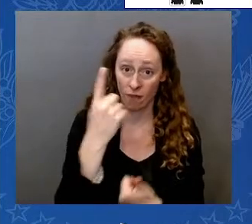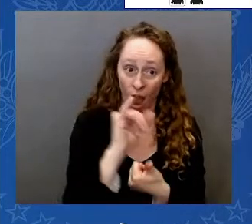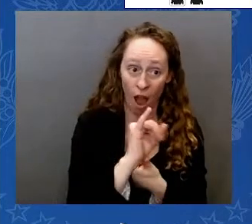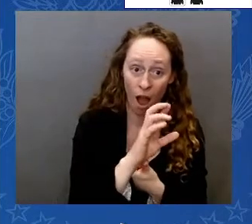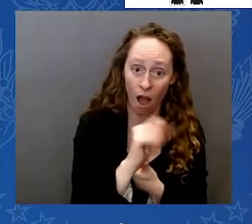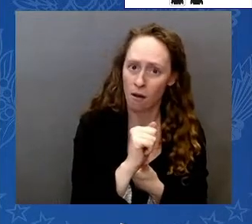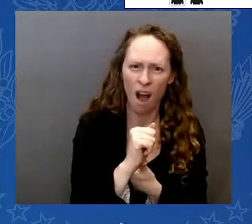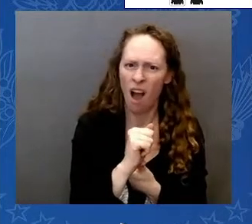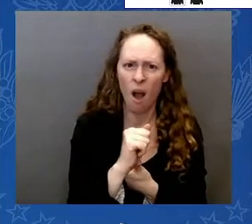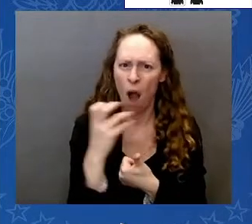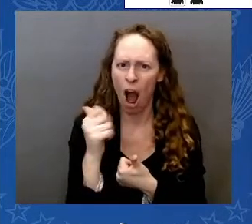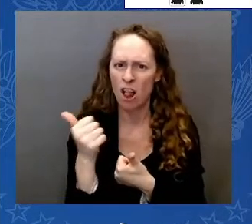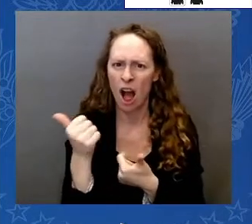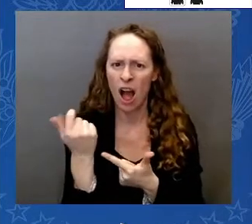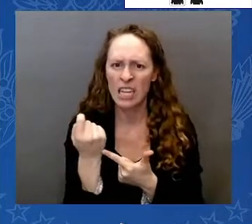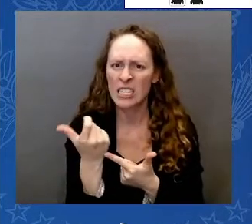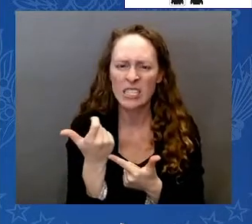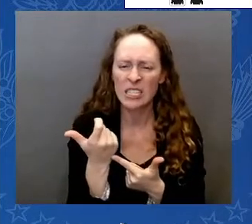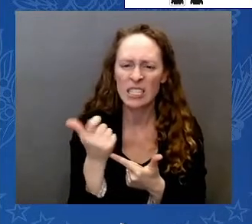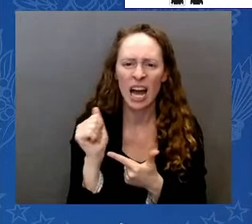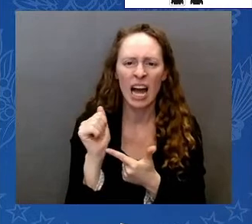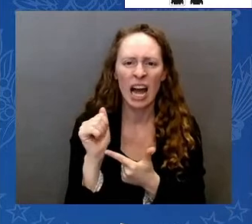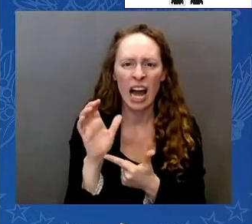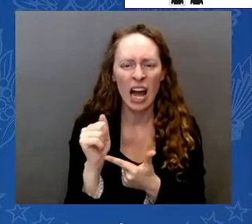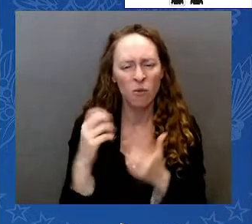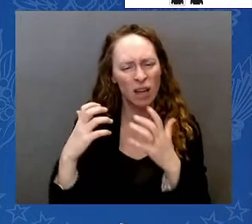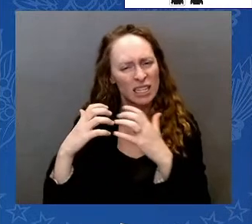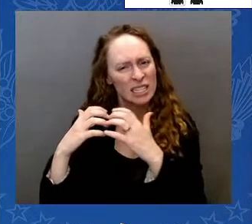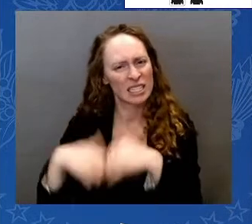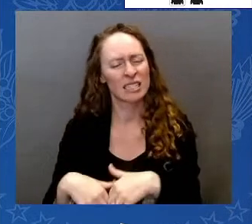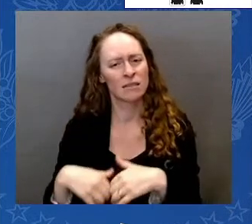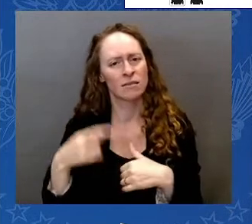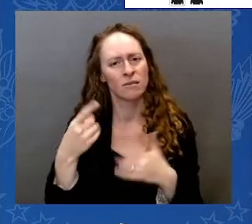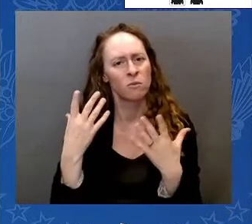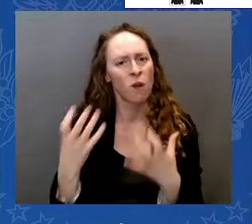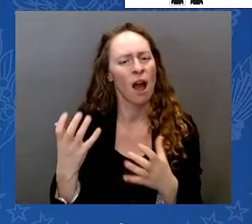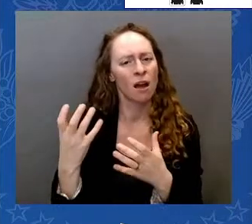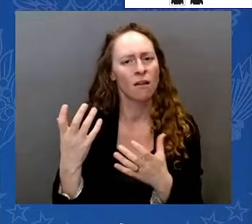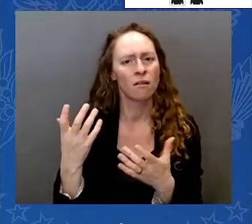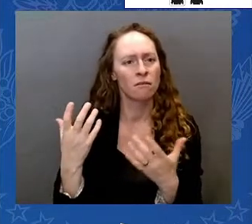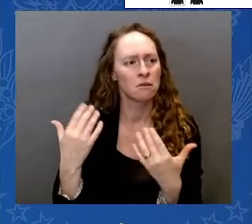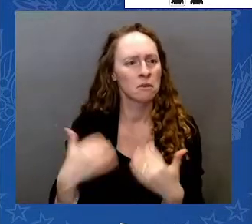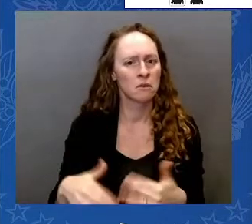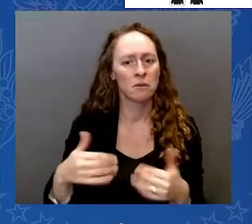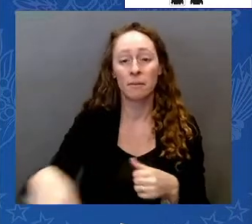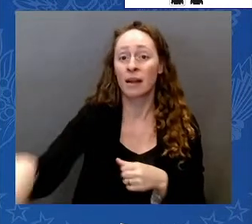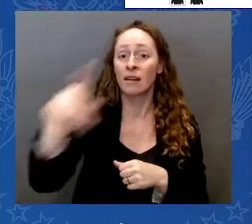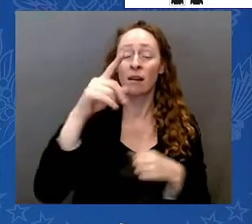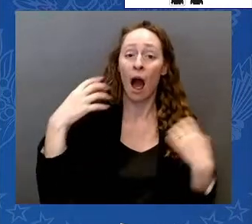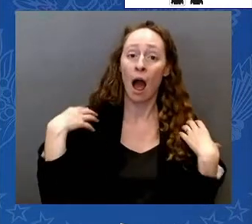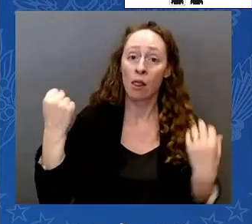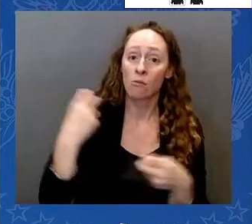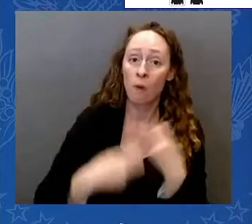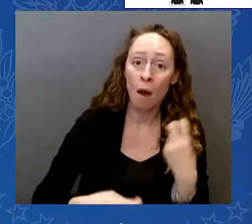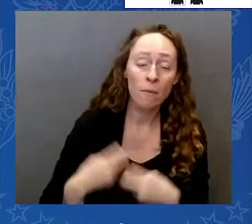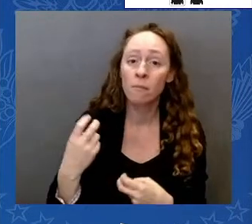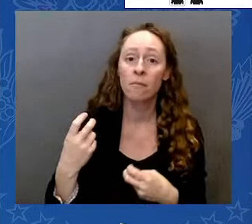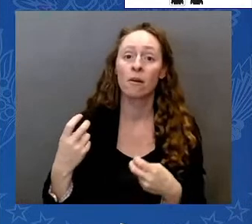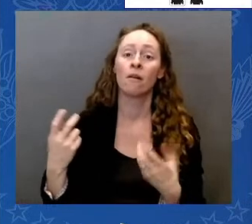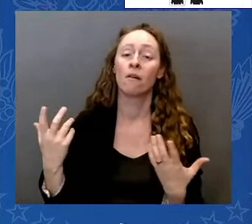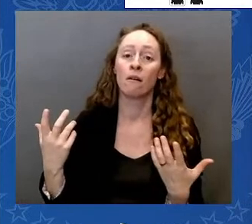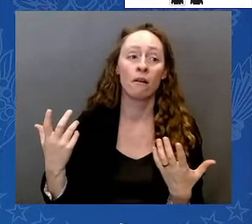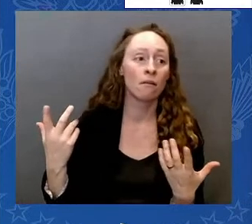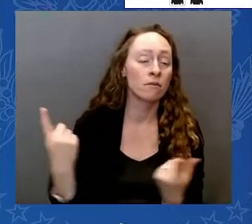protection for millions of people with pre-existing conditions who rely on the Affordable Care Act. Gone. Now, when it comes